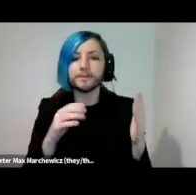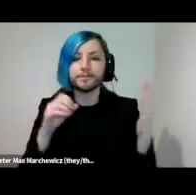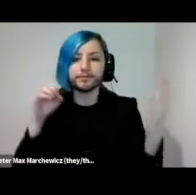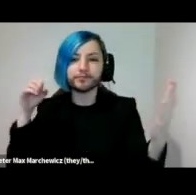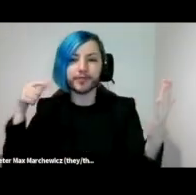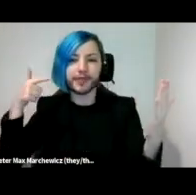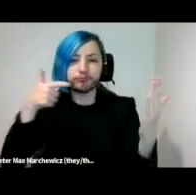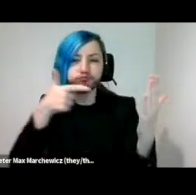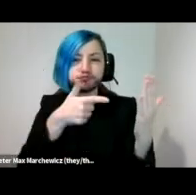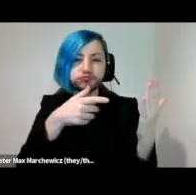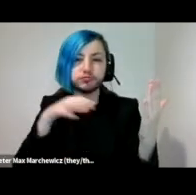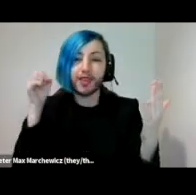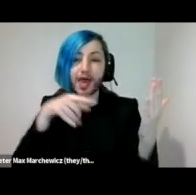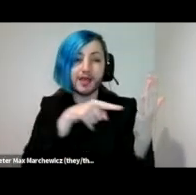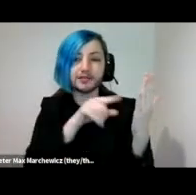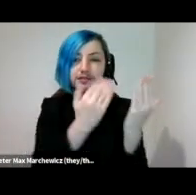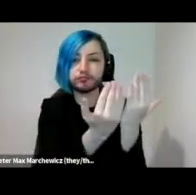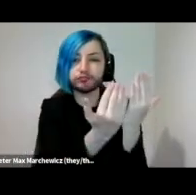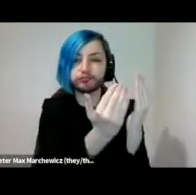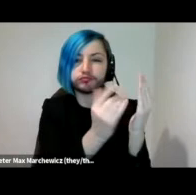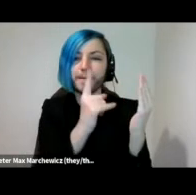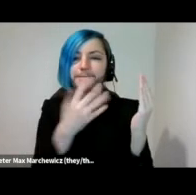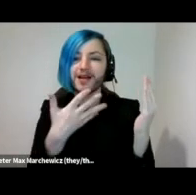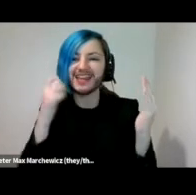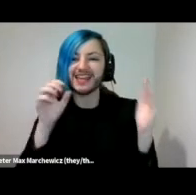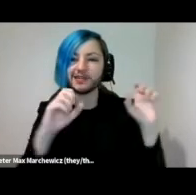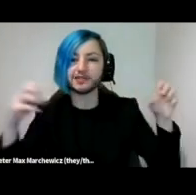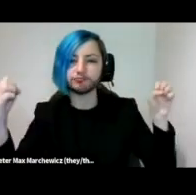by the absorption of the laser light. And then